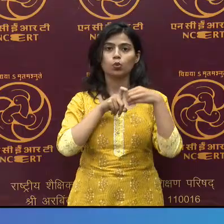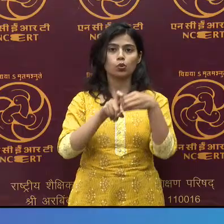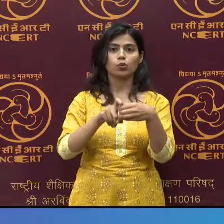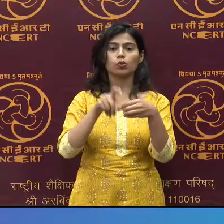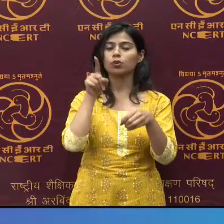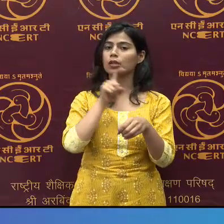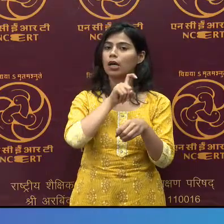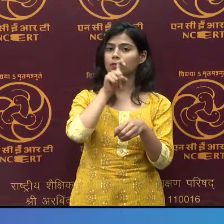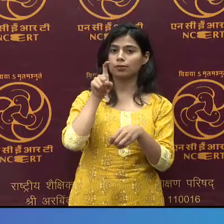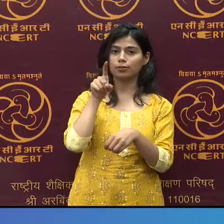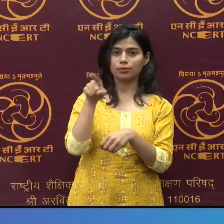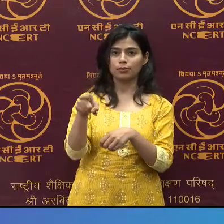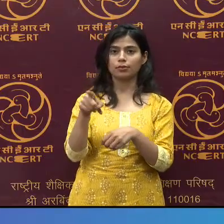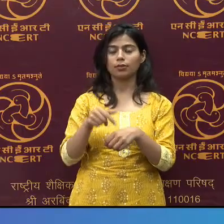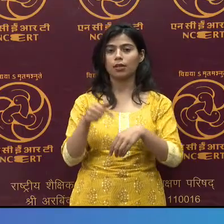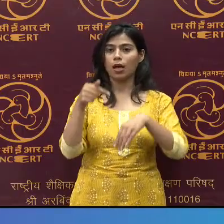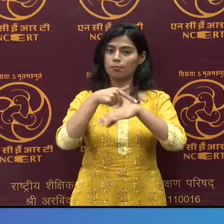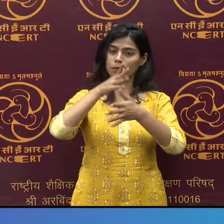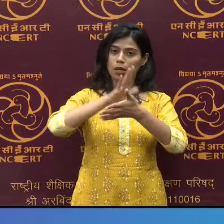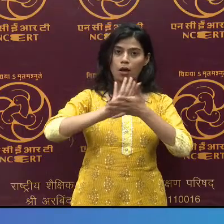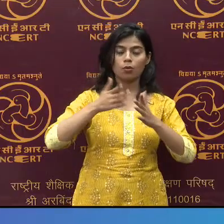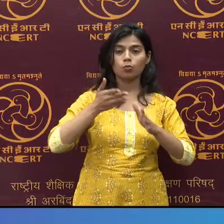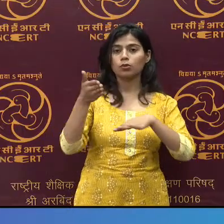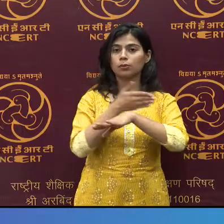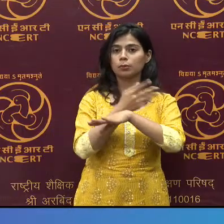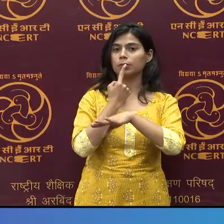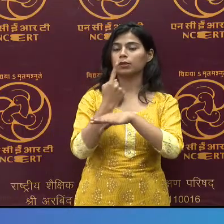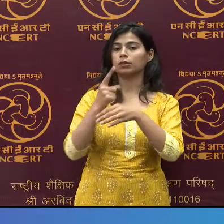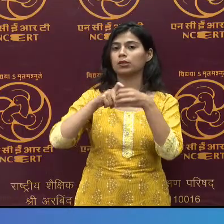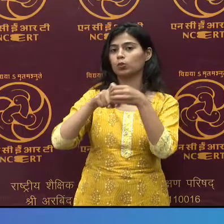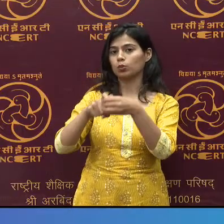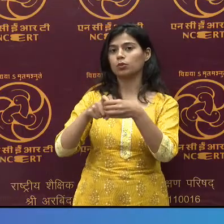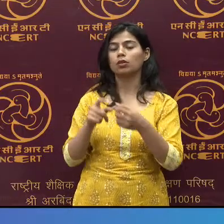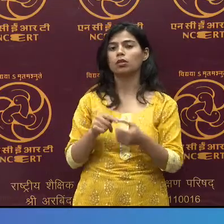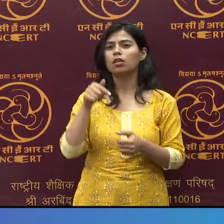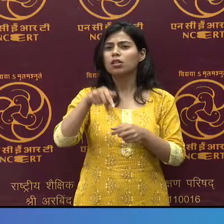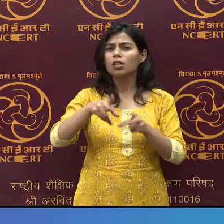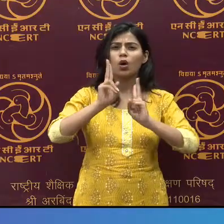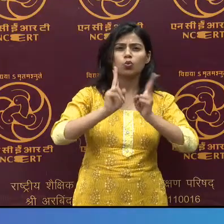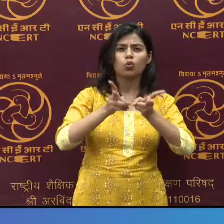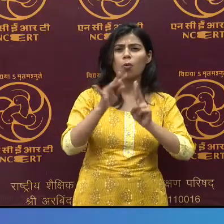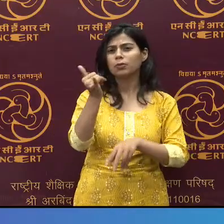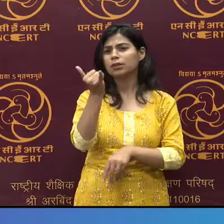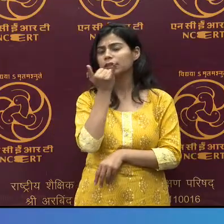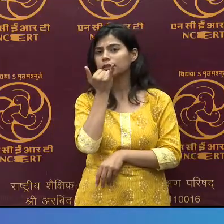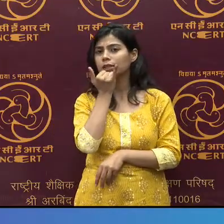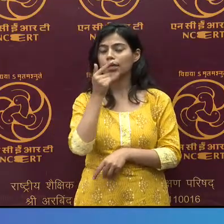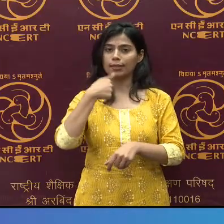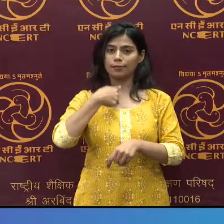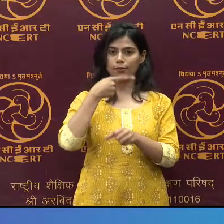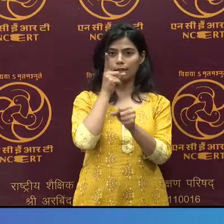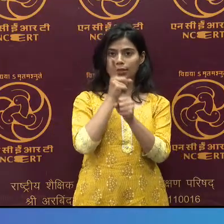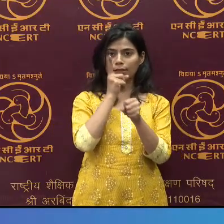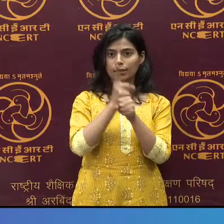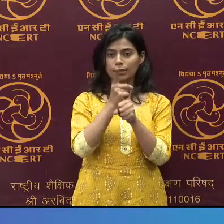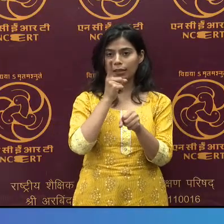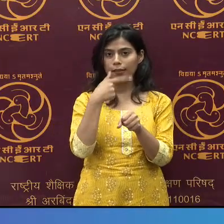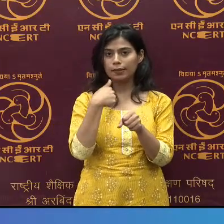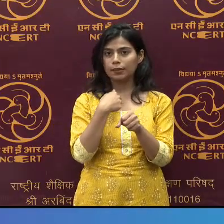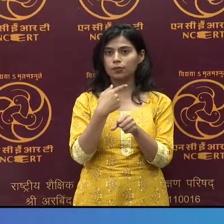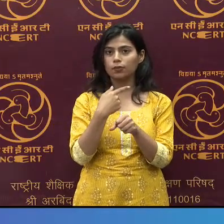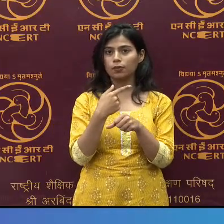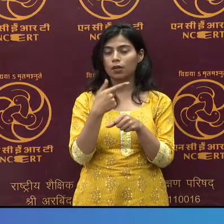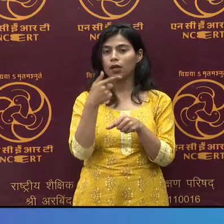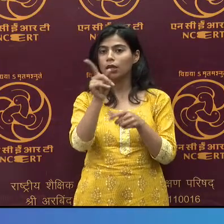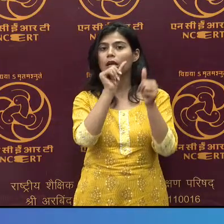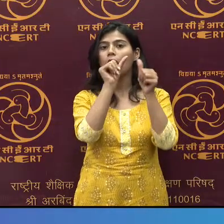to ask you before we wind up the session. Ma'am, what are the common mistakes that as a teacher you might have come across